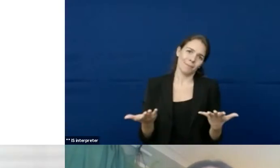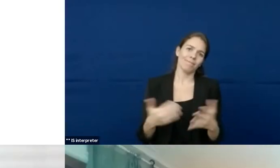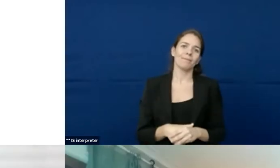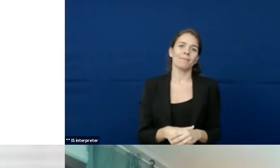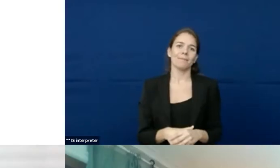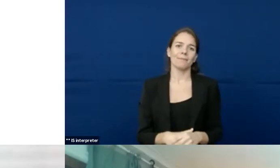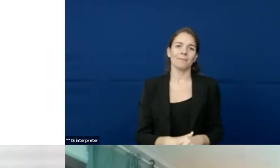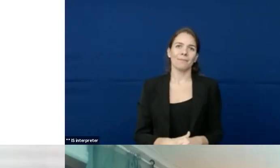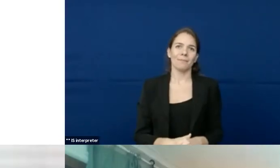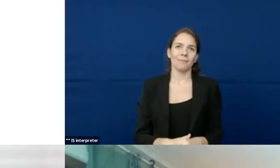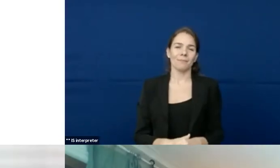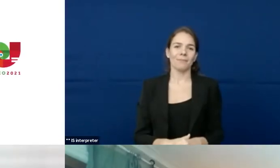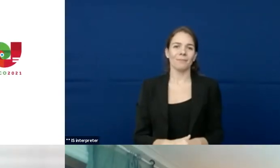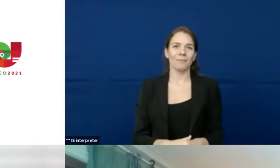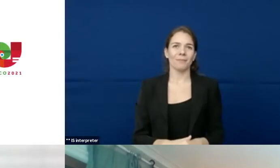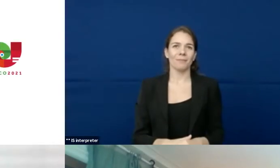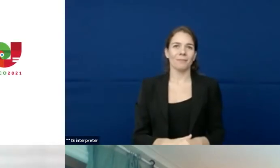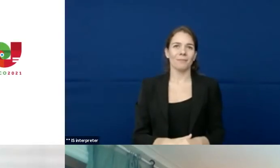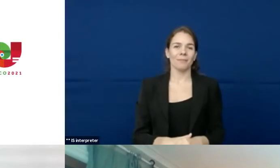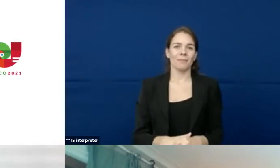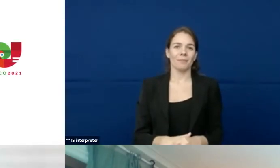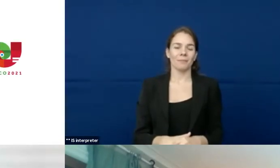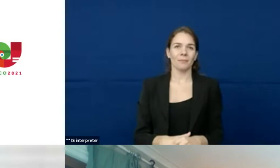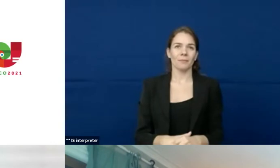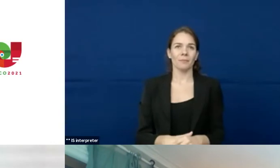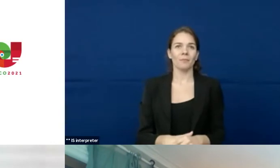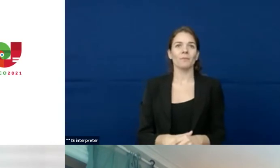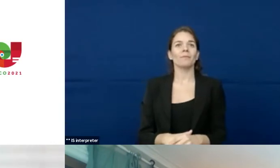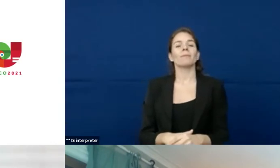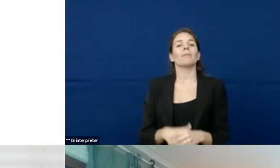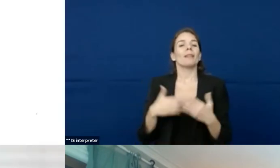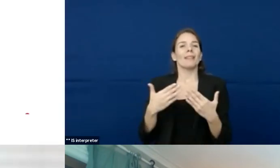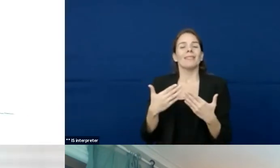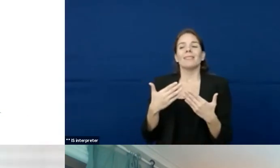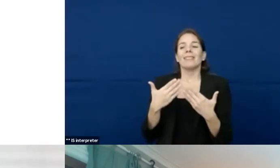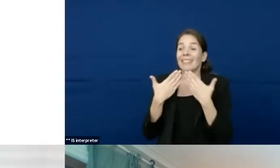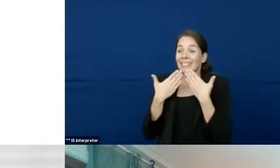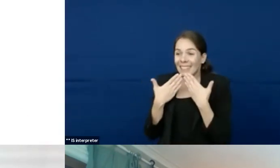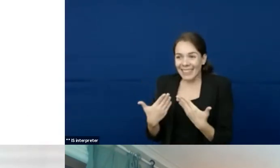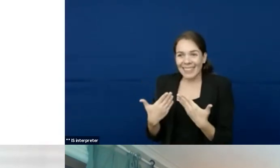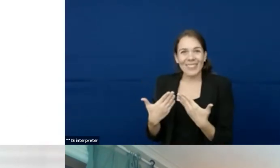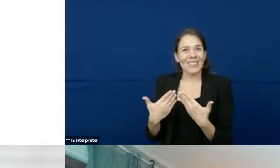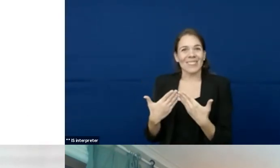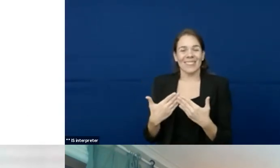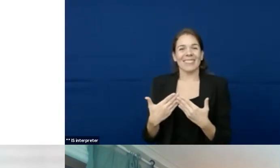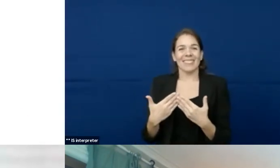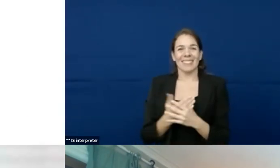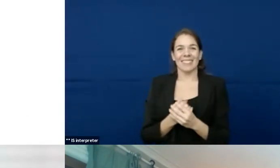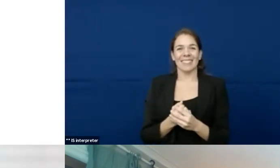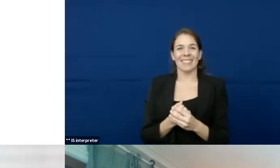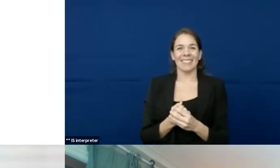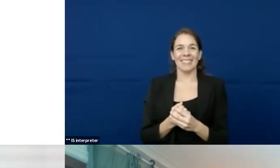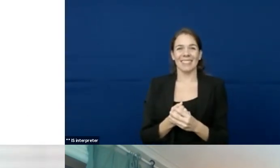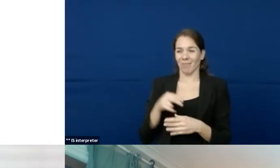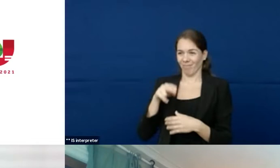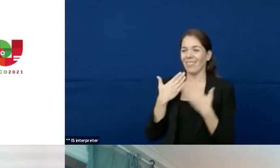I would like to thank Mrs. Naylor for this very important reflections, and especially for reminding us that